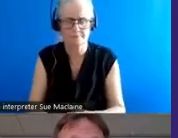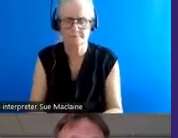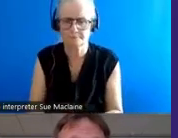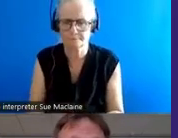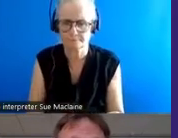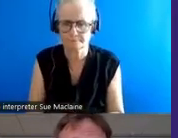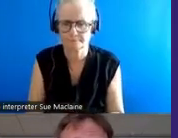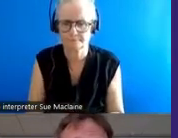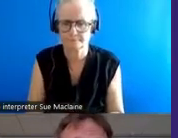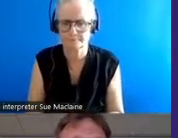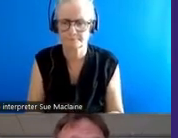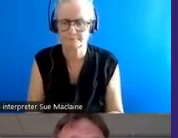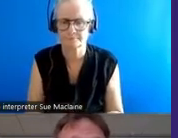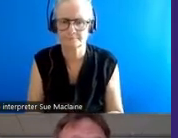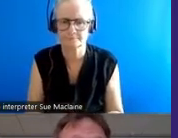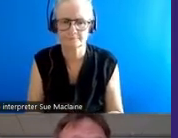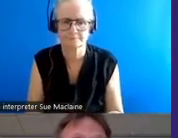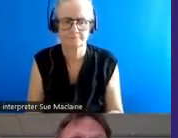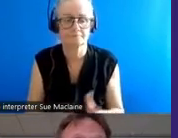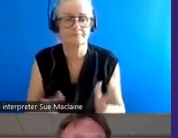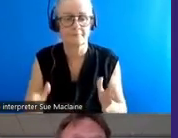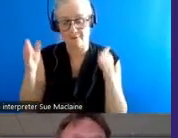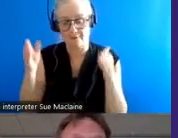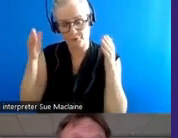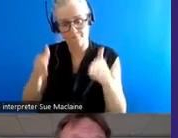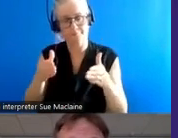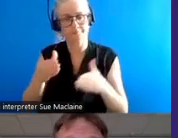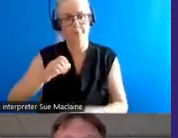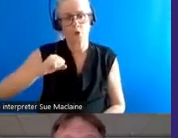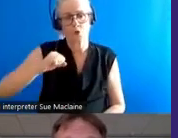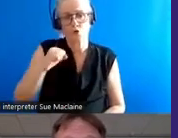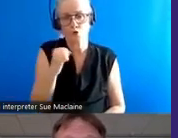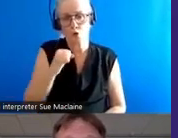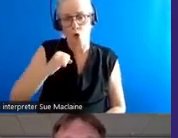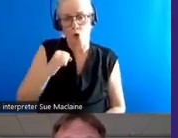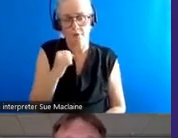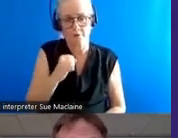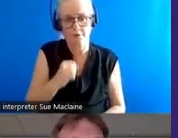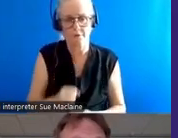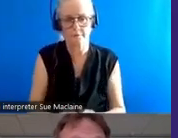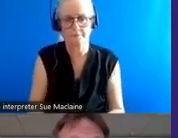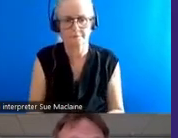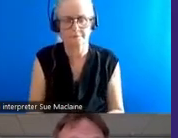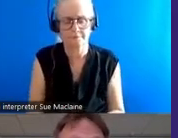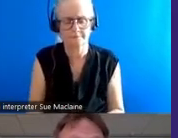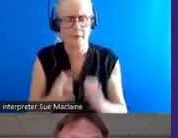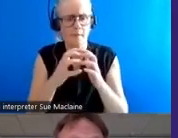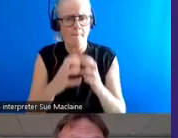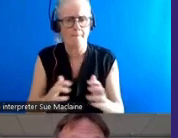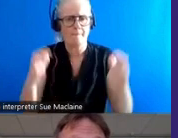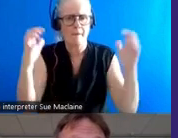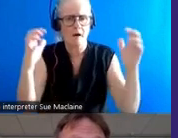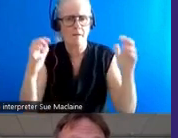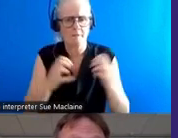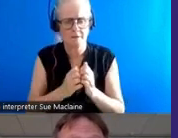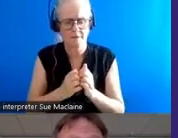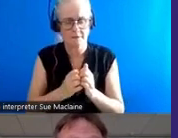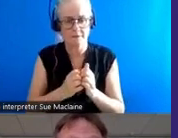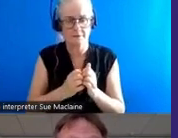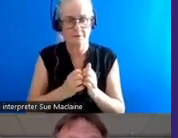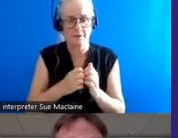devolved administrations by looking at Scotland. The legislation which set out the powers of the Scottish Parliament, the Scotland Act